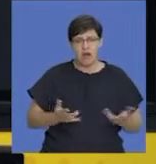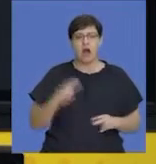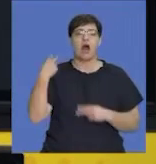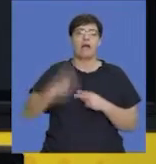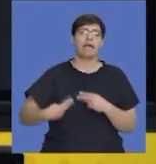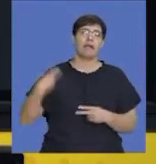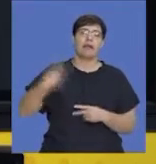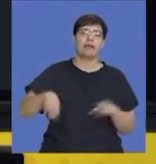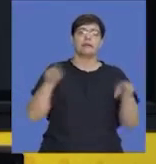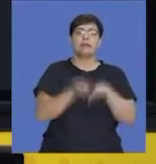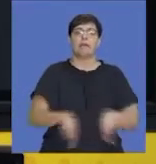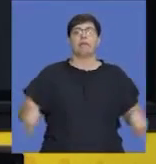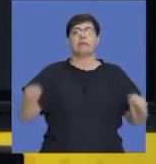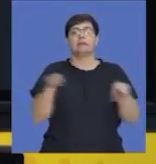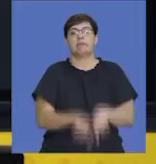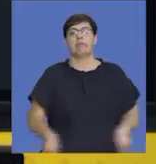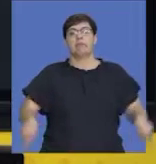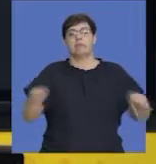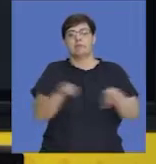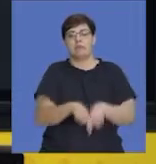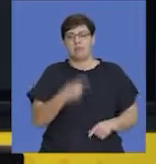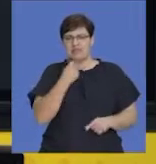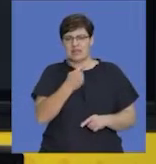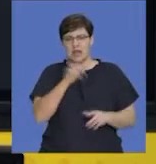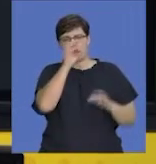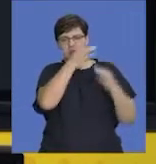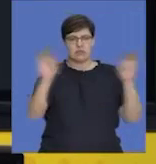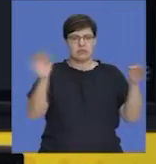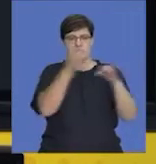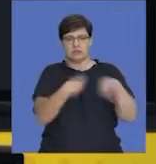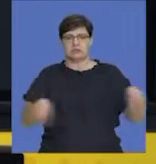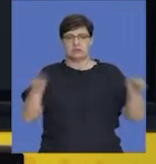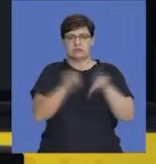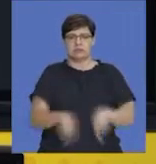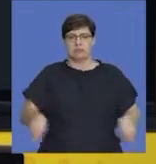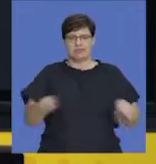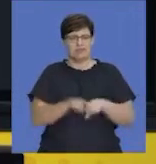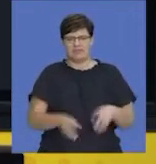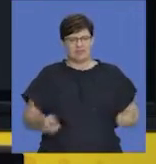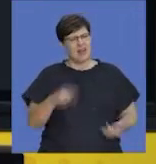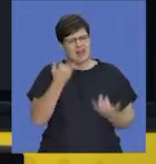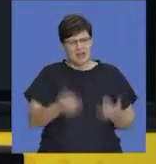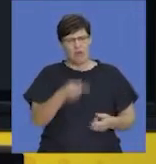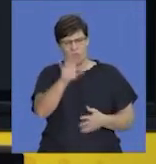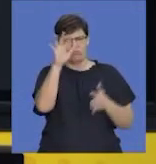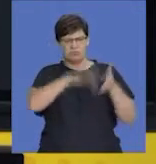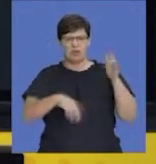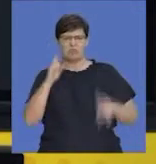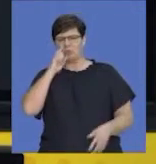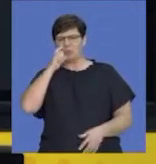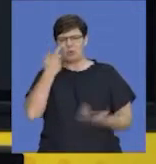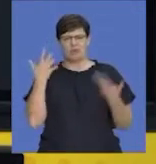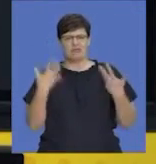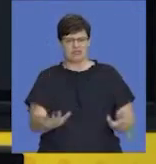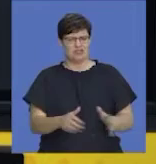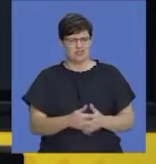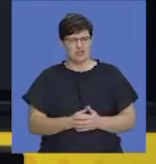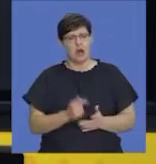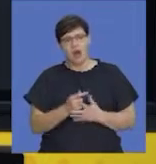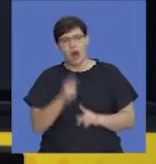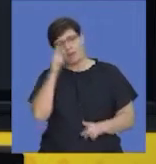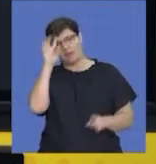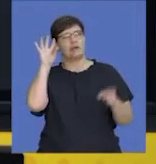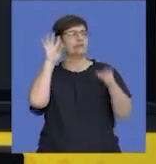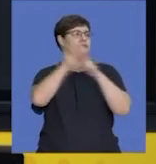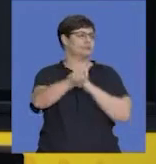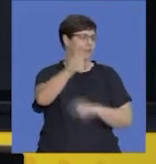repetitive and say the same thing repeatedly. So that makes our essay very boring, and it also makes it predictable, because